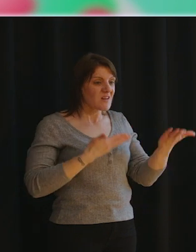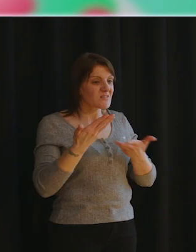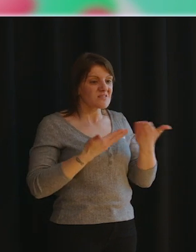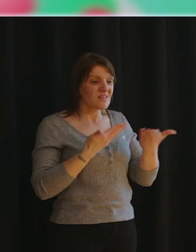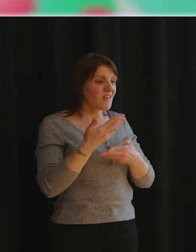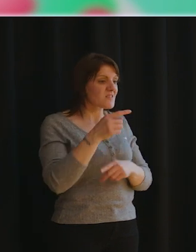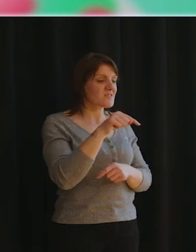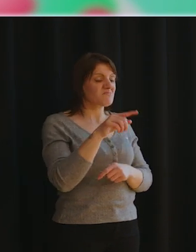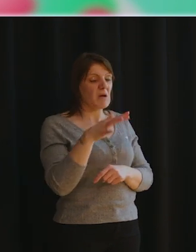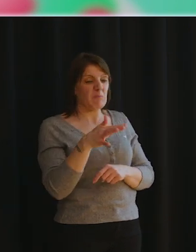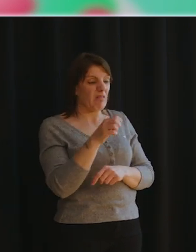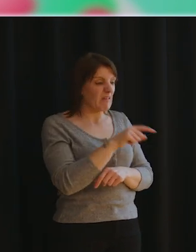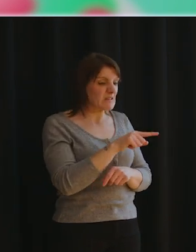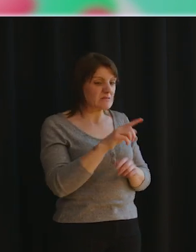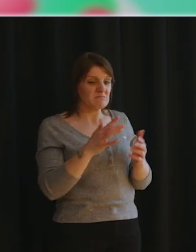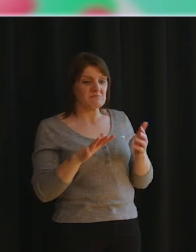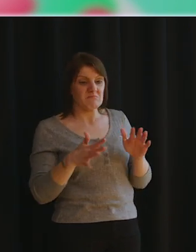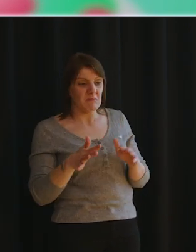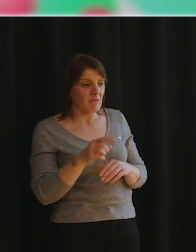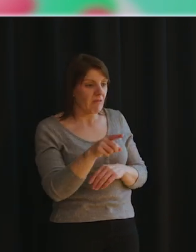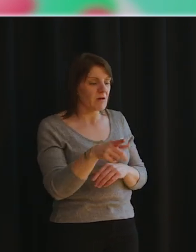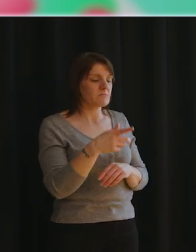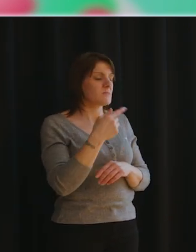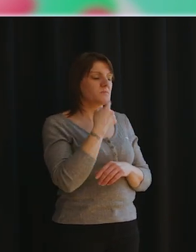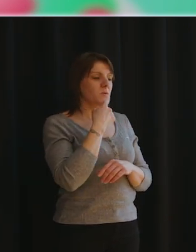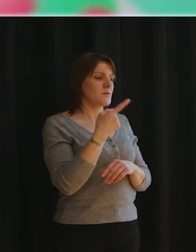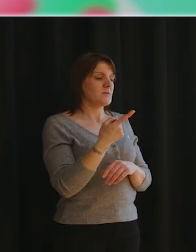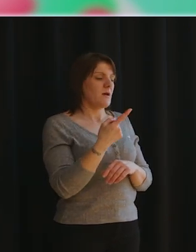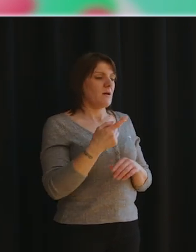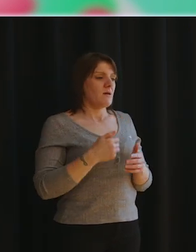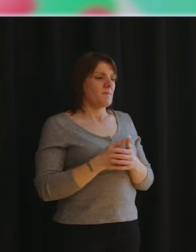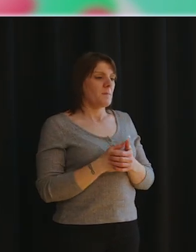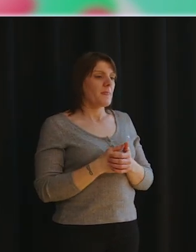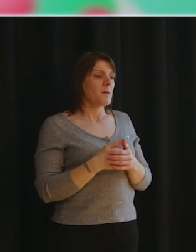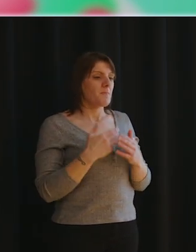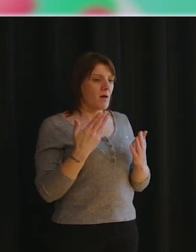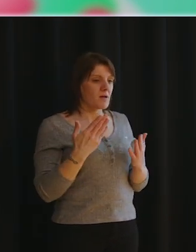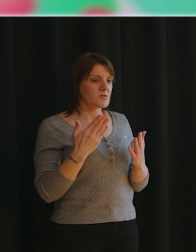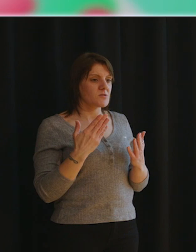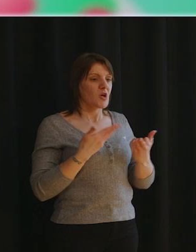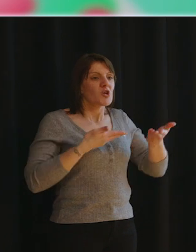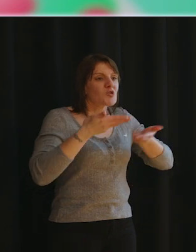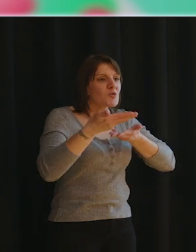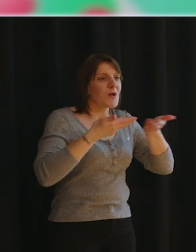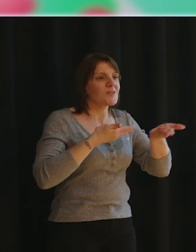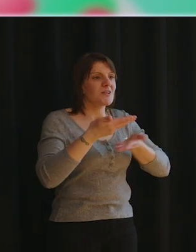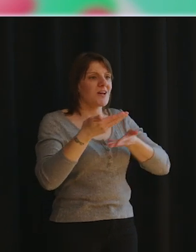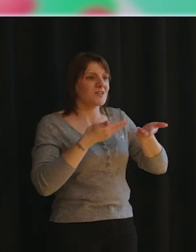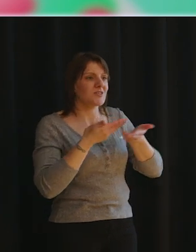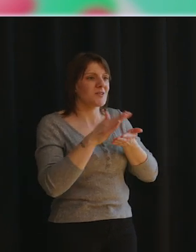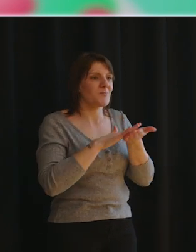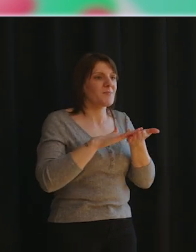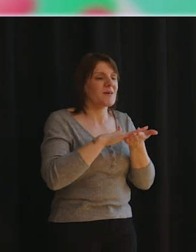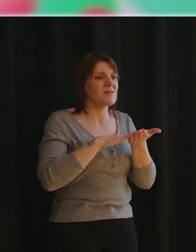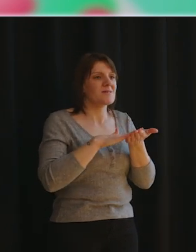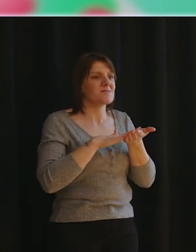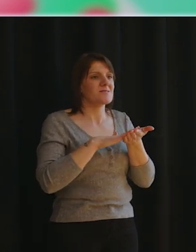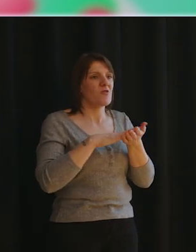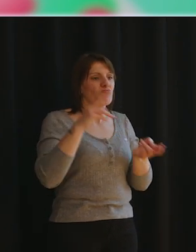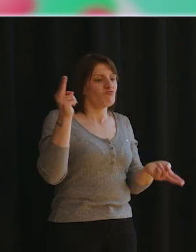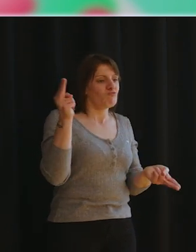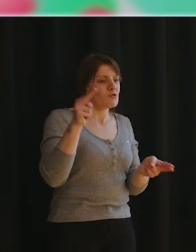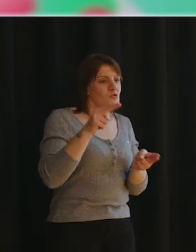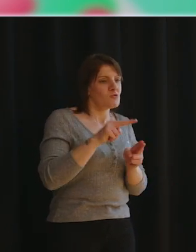that. I'm not saying one way or the other. But negotiation means reducing options to a set number,